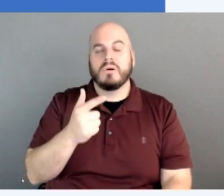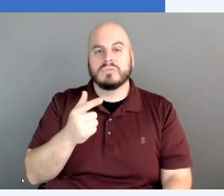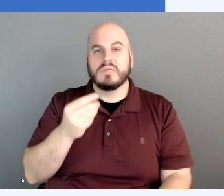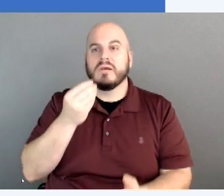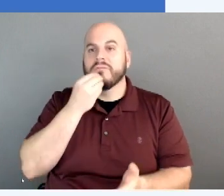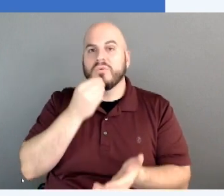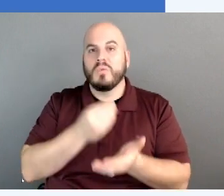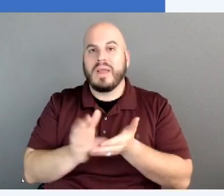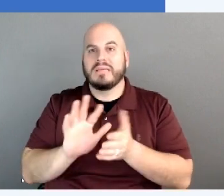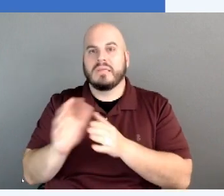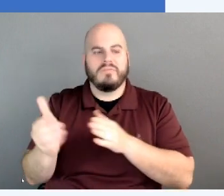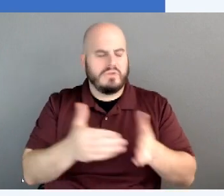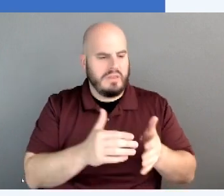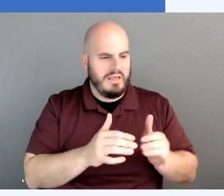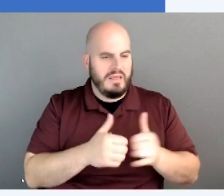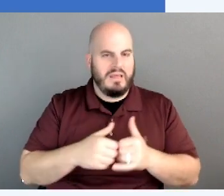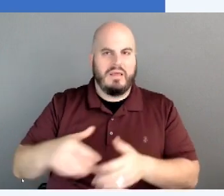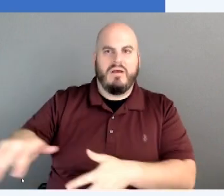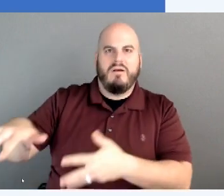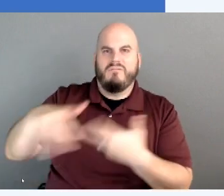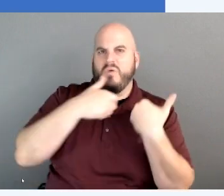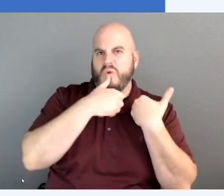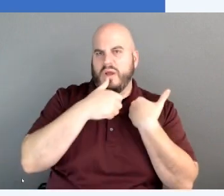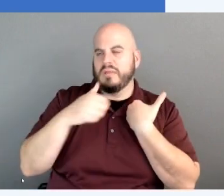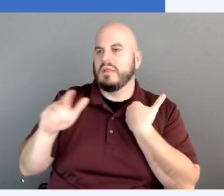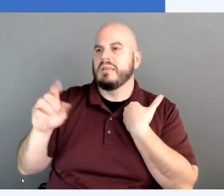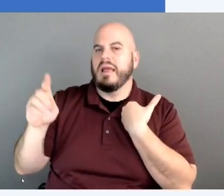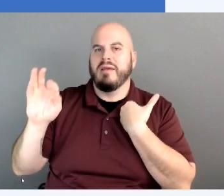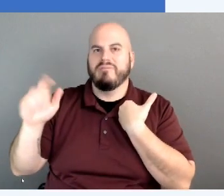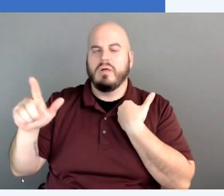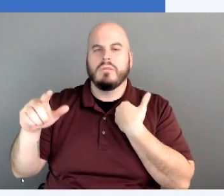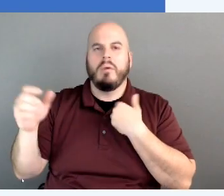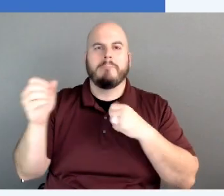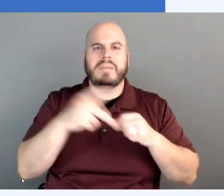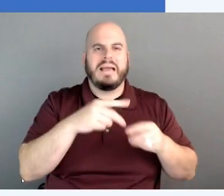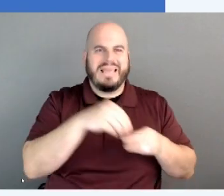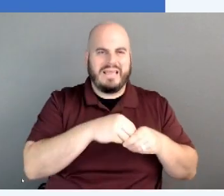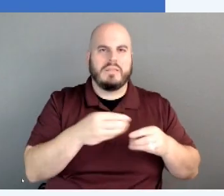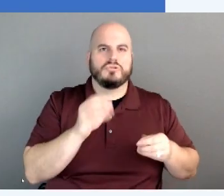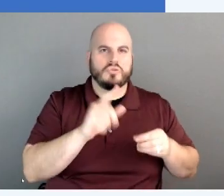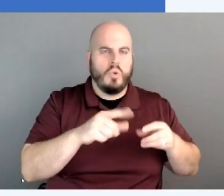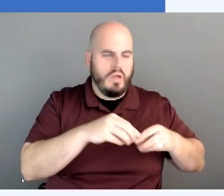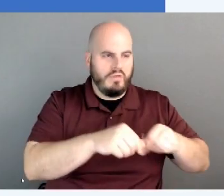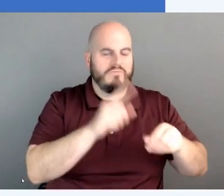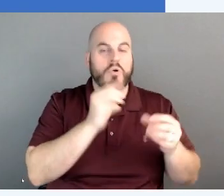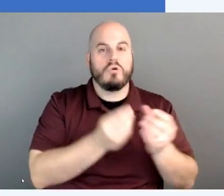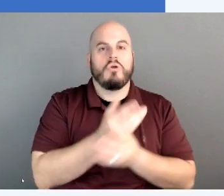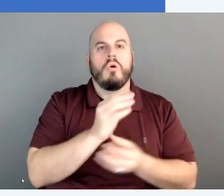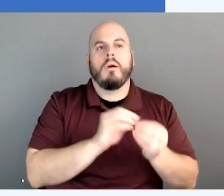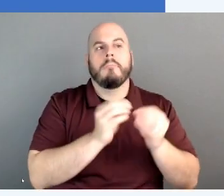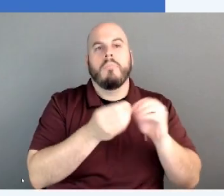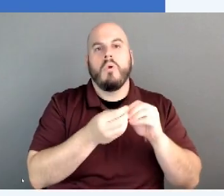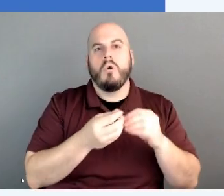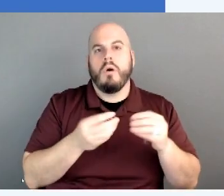that food waste out of the landfill and back into our soil so we can grow a healthier, greener community? And so we did that primarily